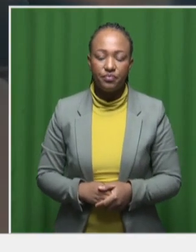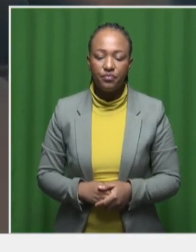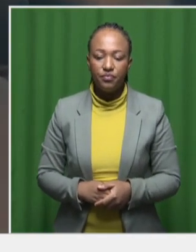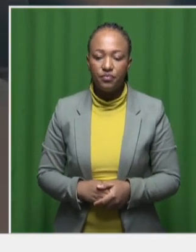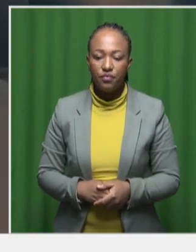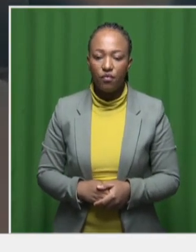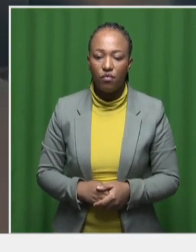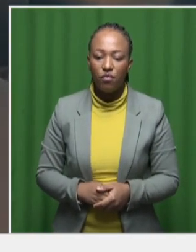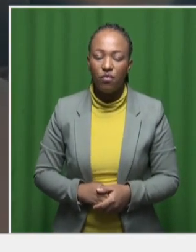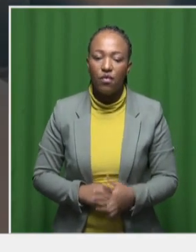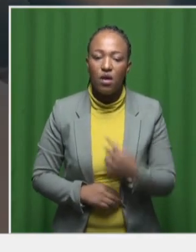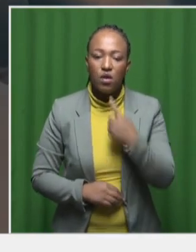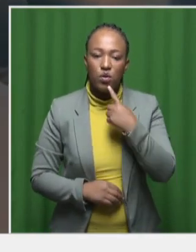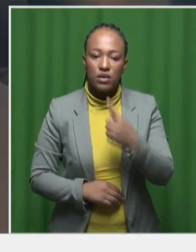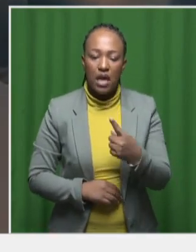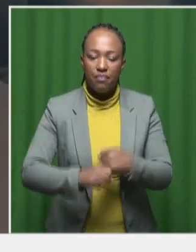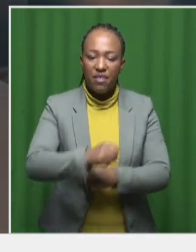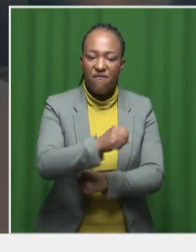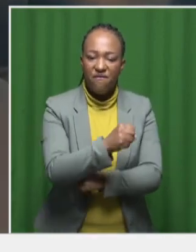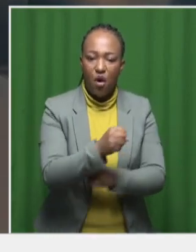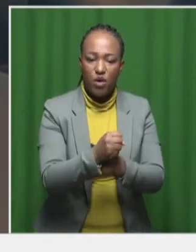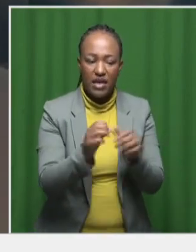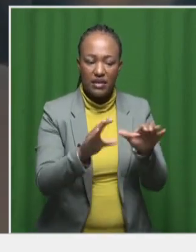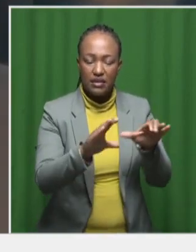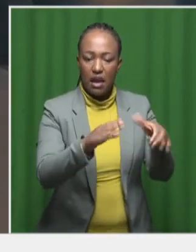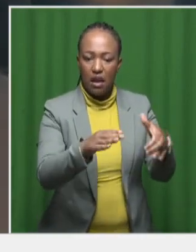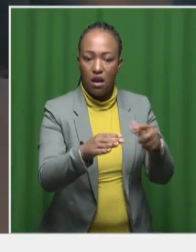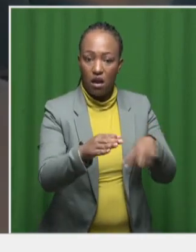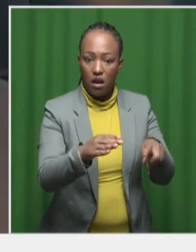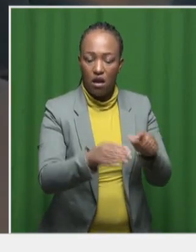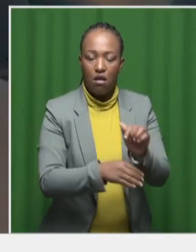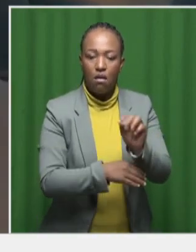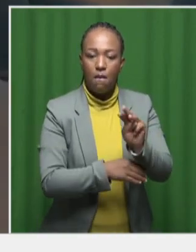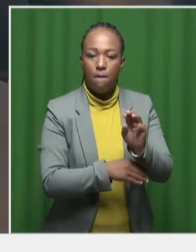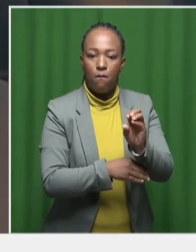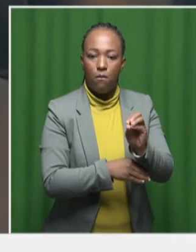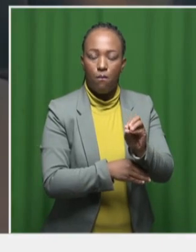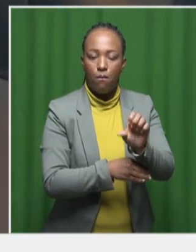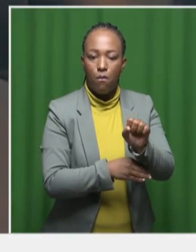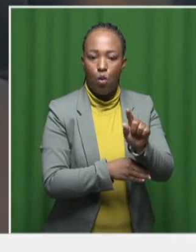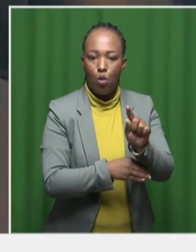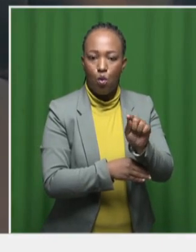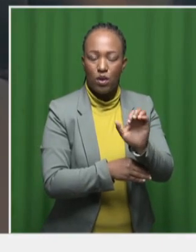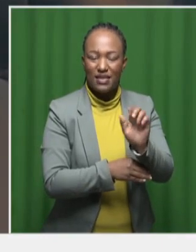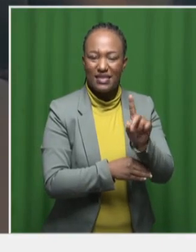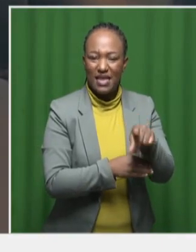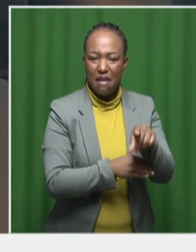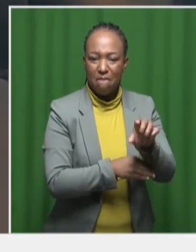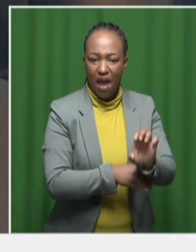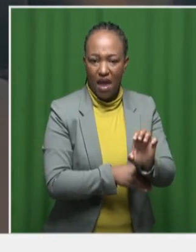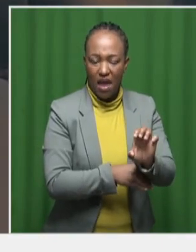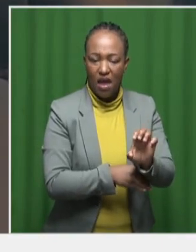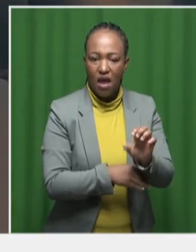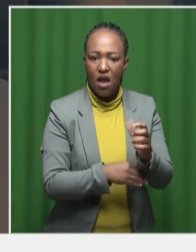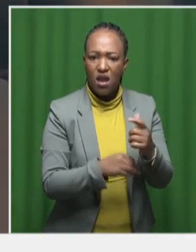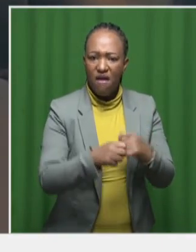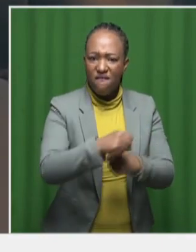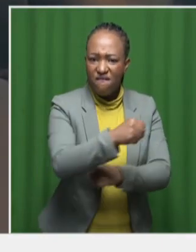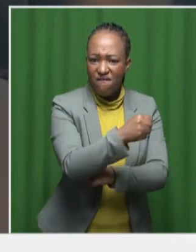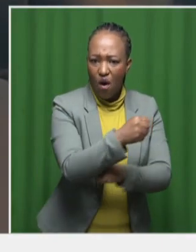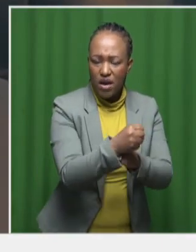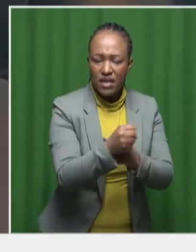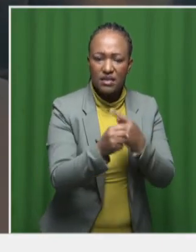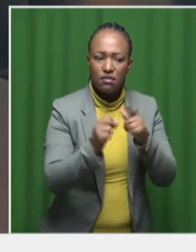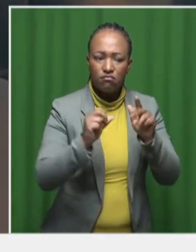mentioned the Motsepe Foundation, and I want to get clarity on this because the foundation is actually conducting an investigation on how this